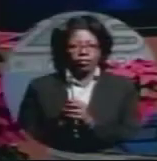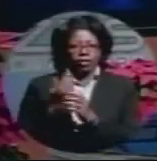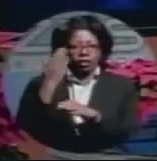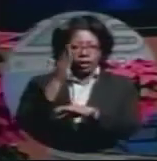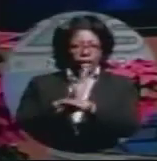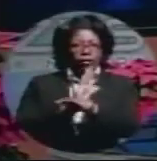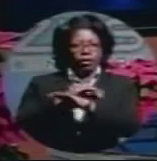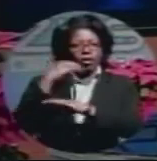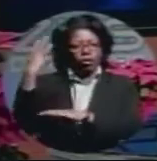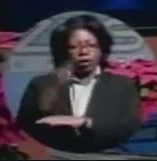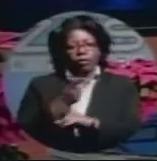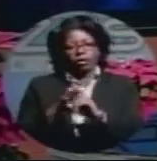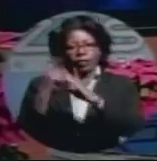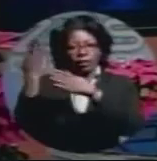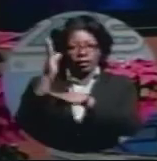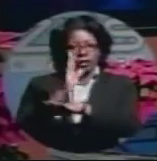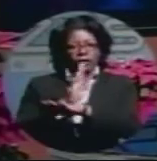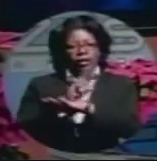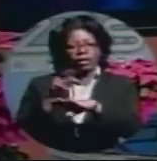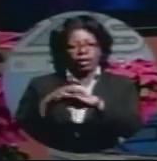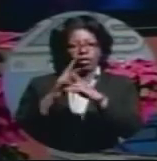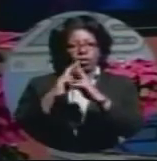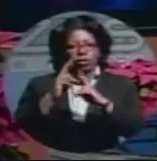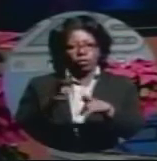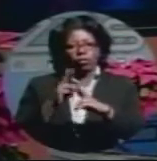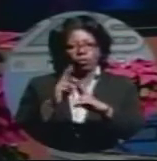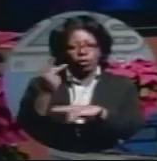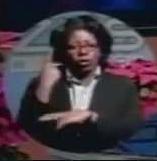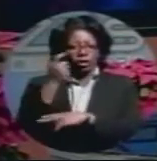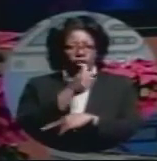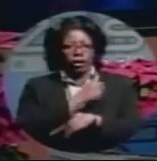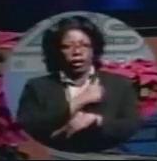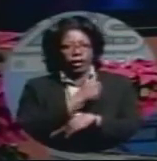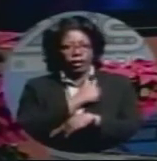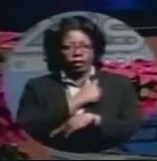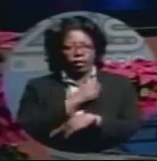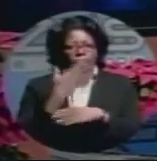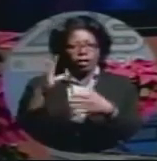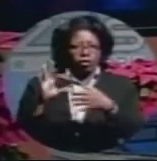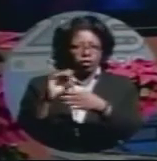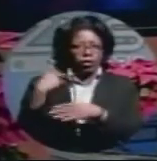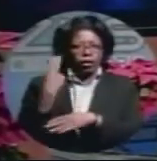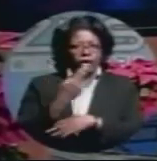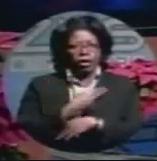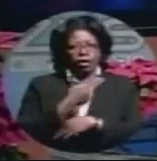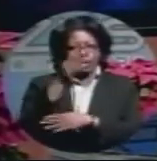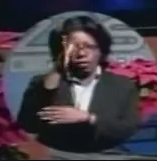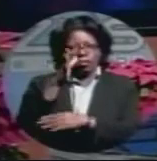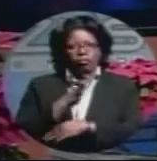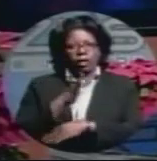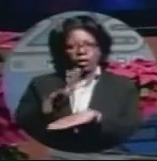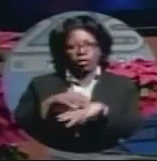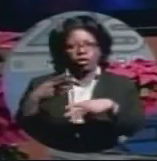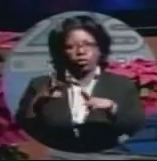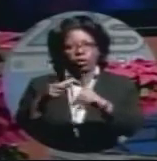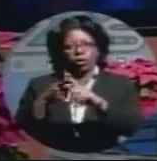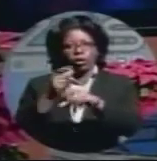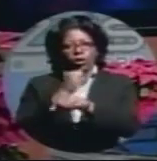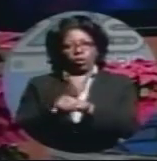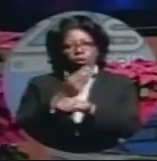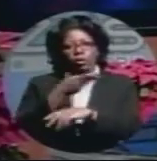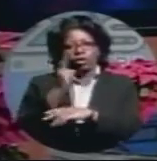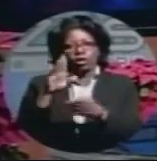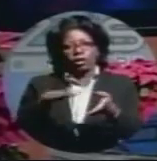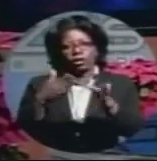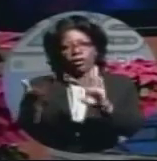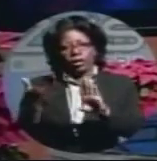Good evening and welcome to The Bahamas Tonight, the national report. I'm Keisha Adderley. Thanks for joining us. A man on his way to work was